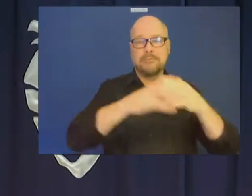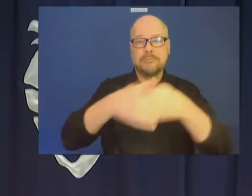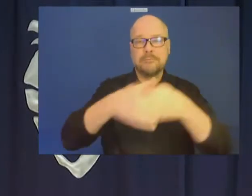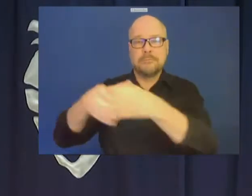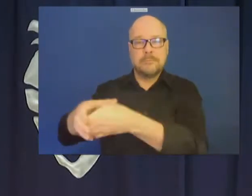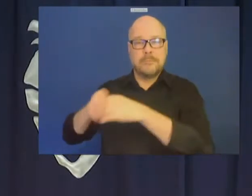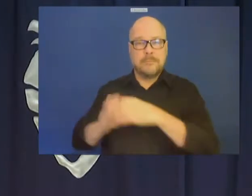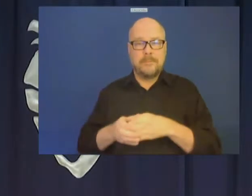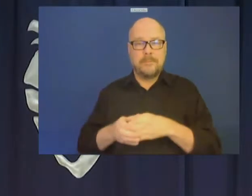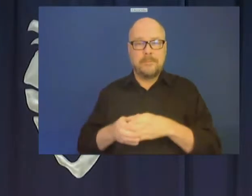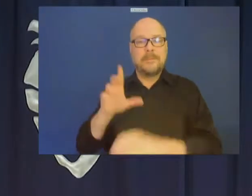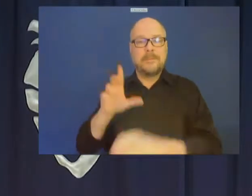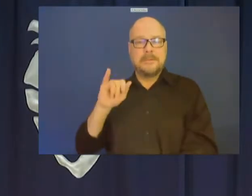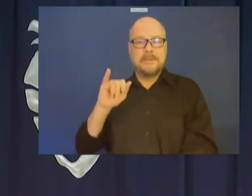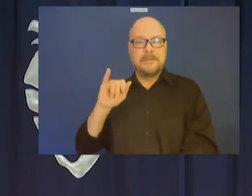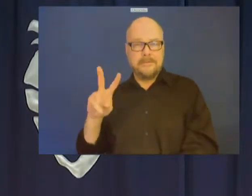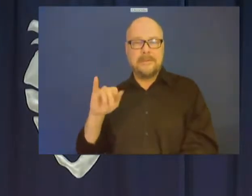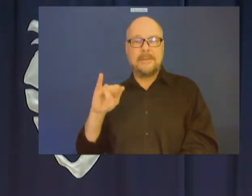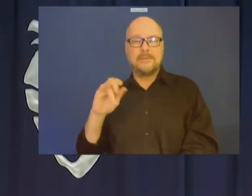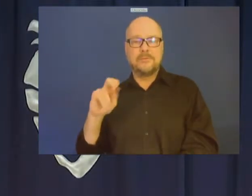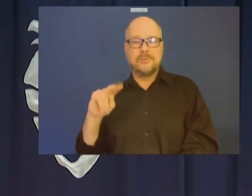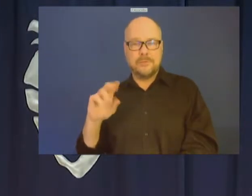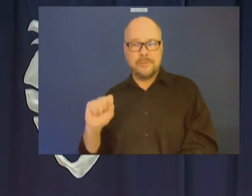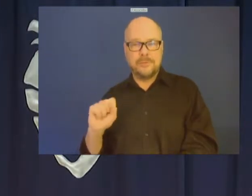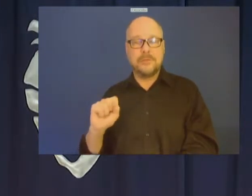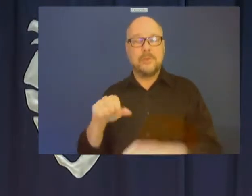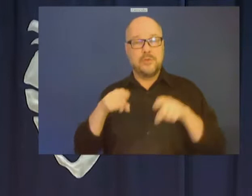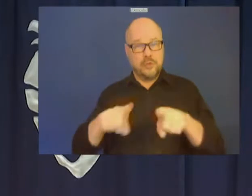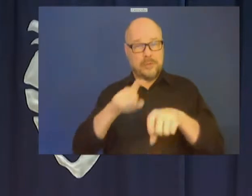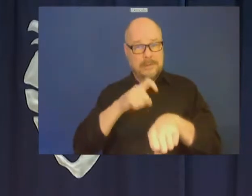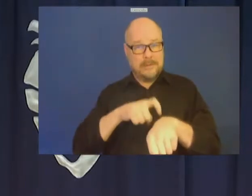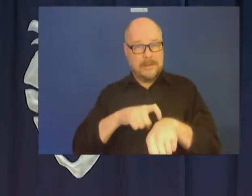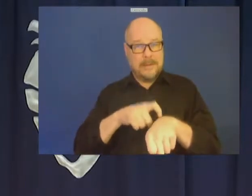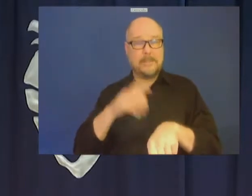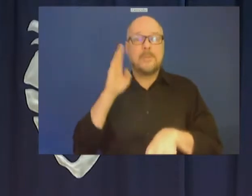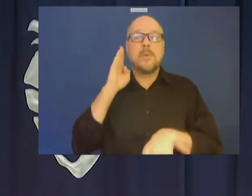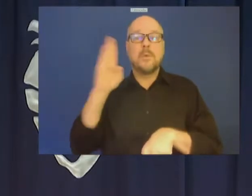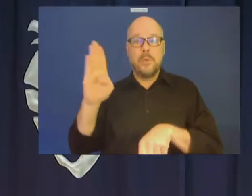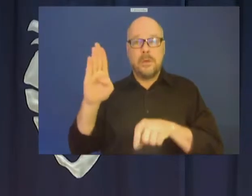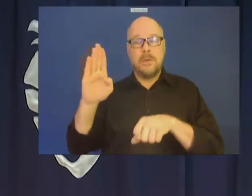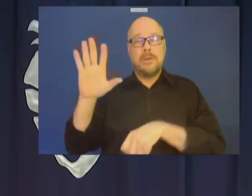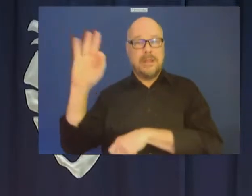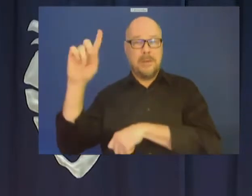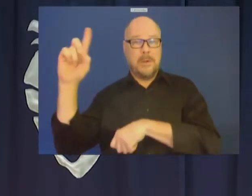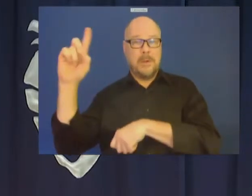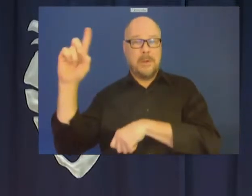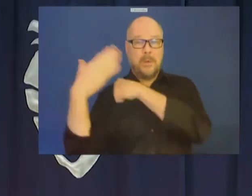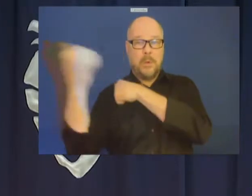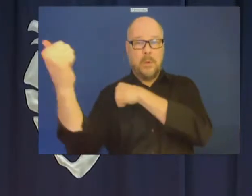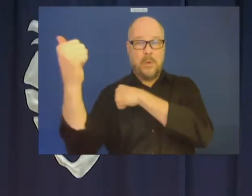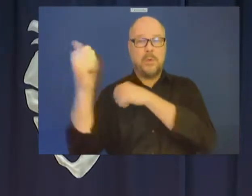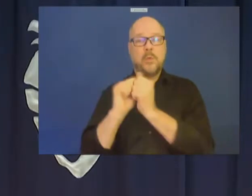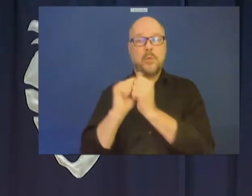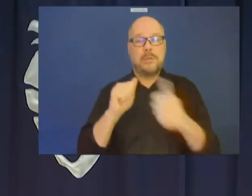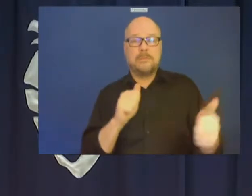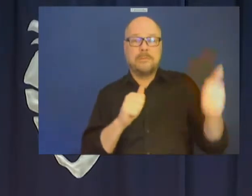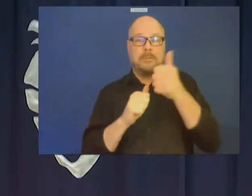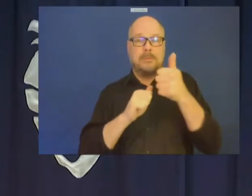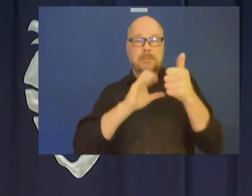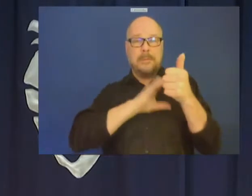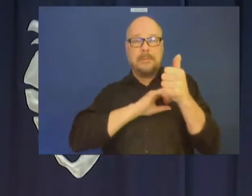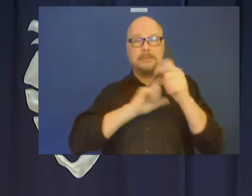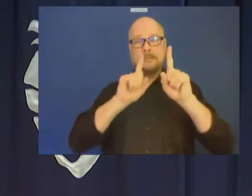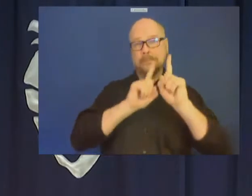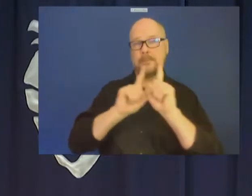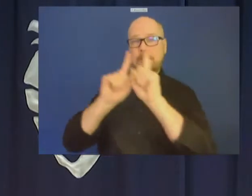this time, they will respond to 911 calls with a police training officer to watch and guide their every step. They will